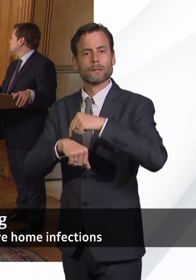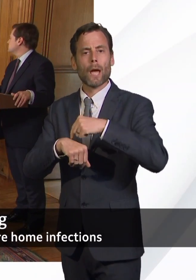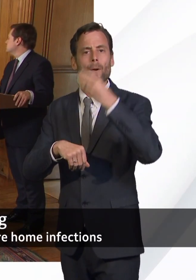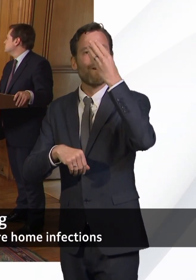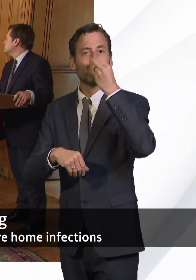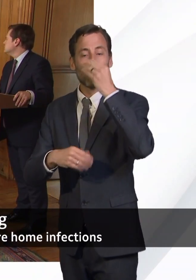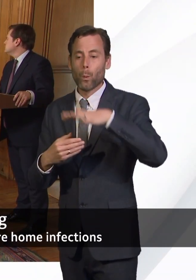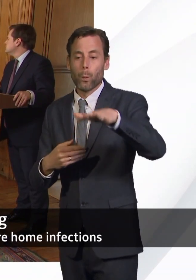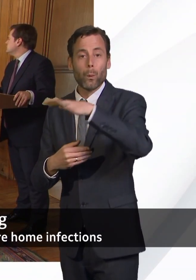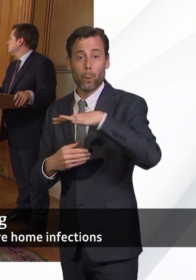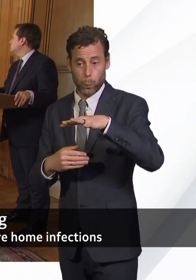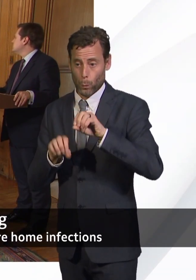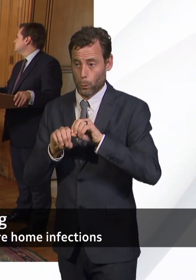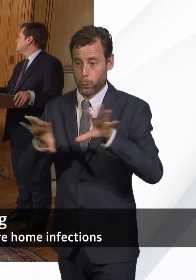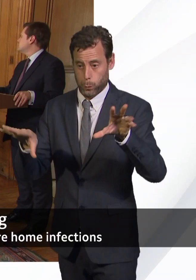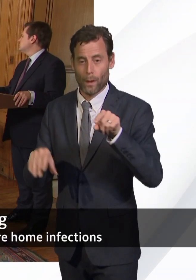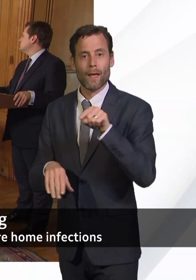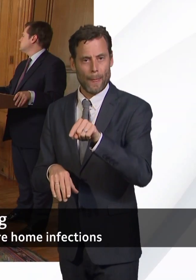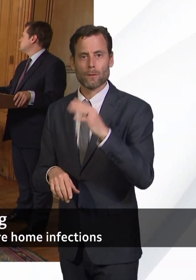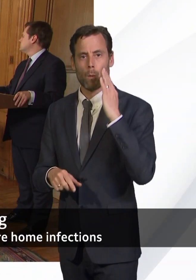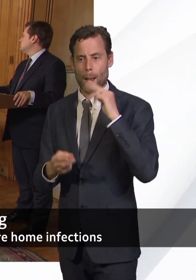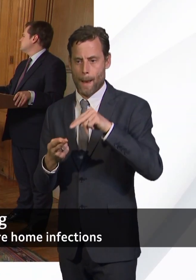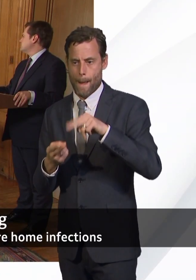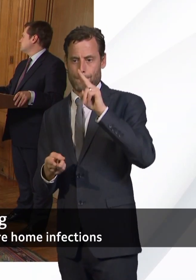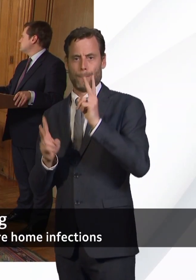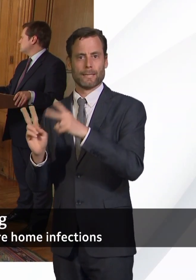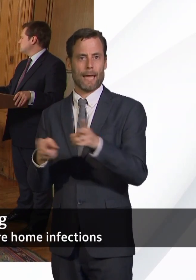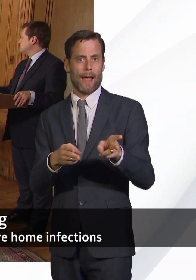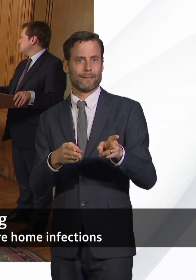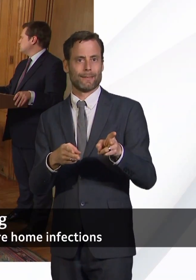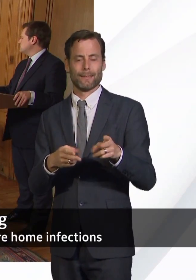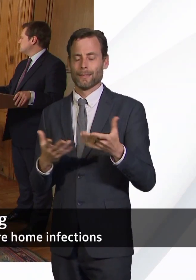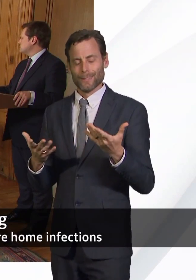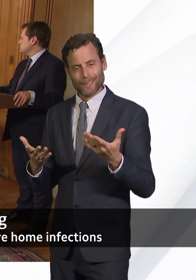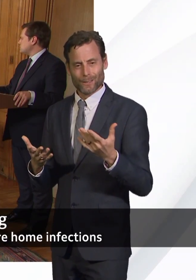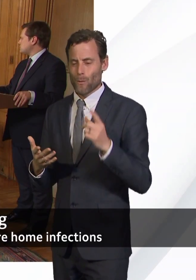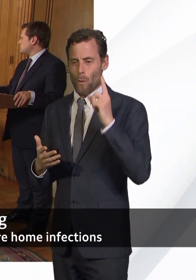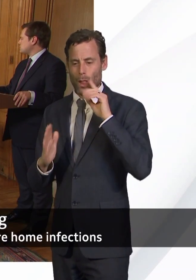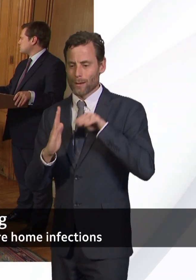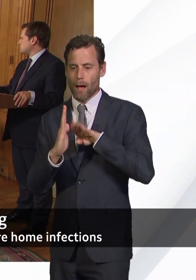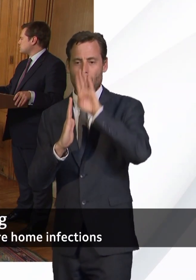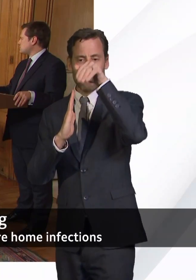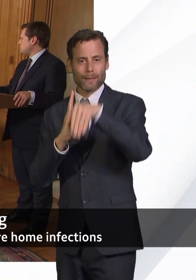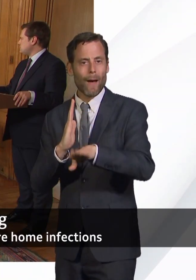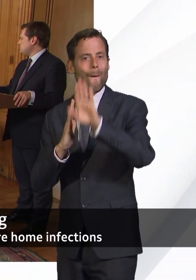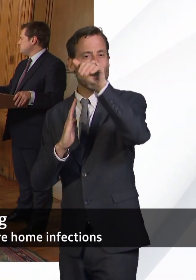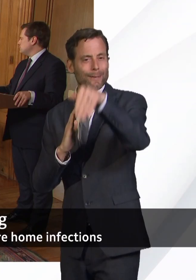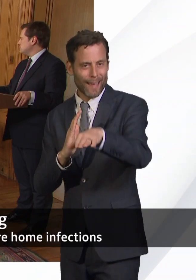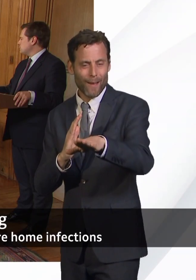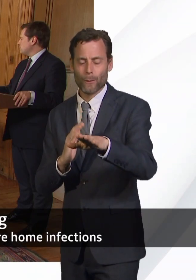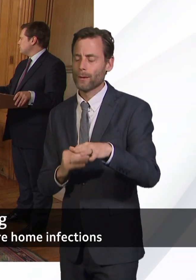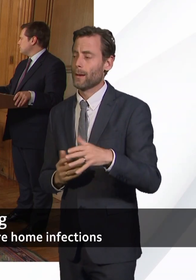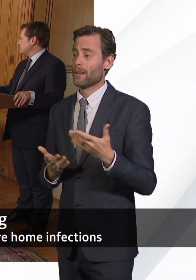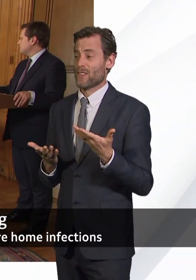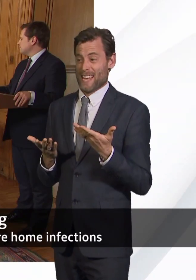important. We're not quite there yet, and in fact the pandemic is still moving at different times in different countries. So the time to do this on